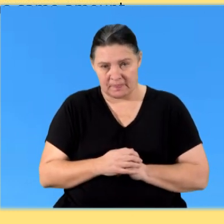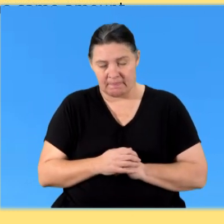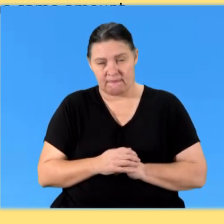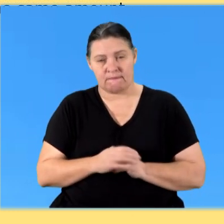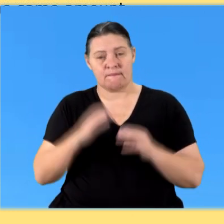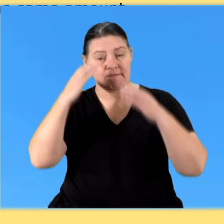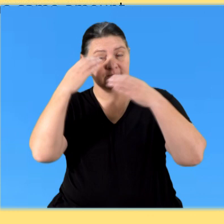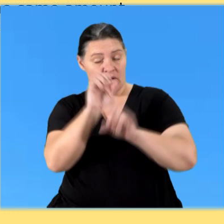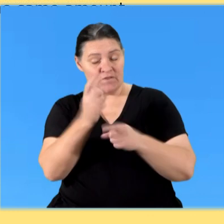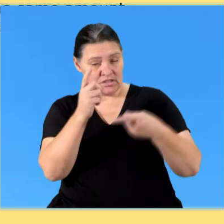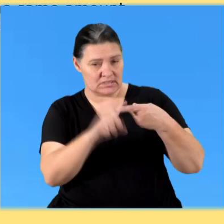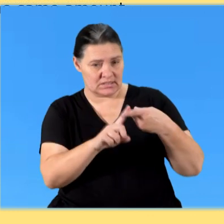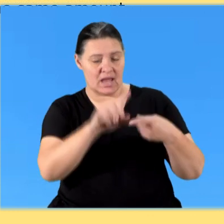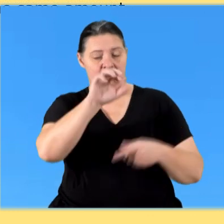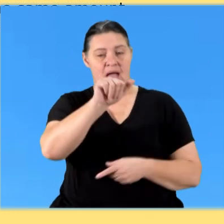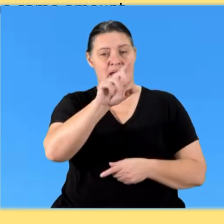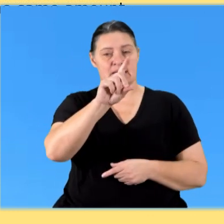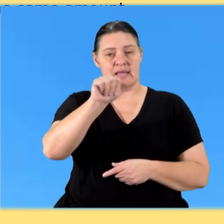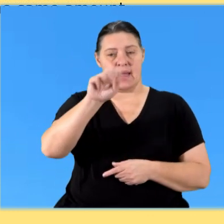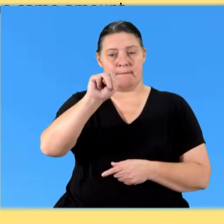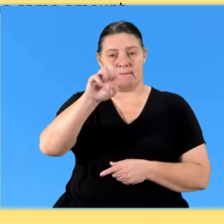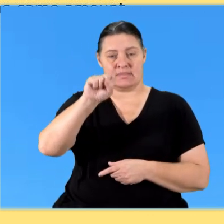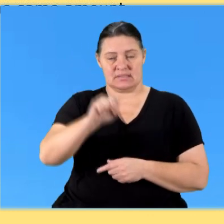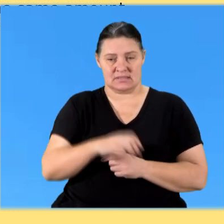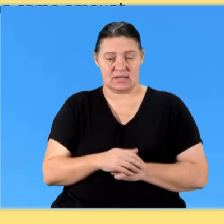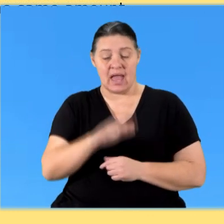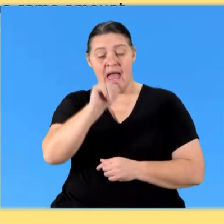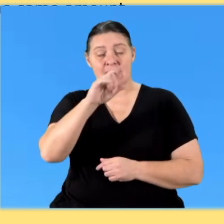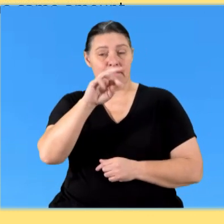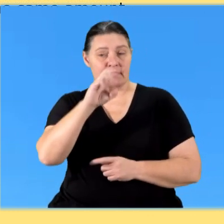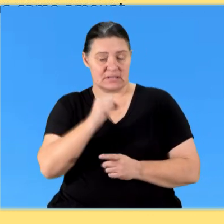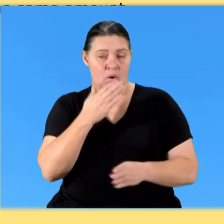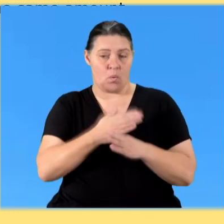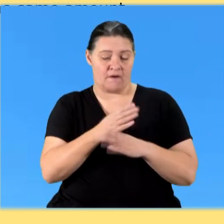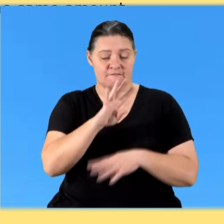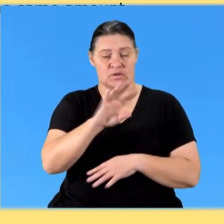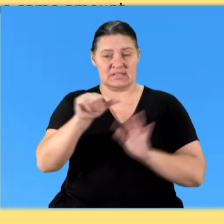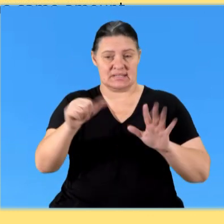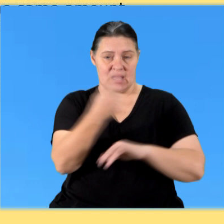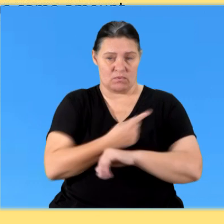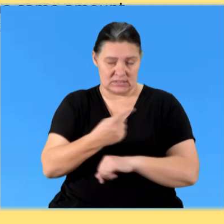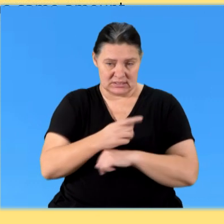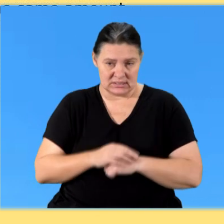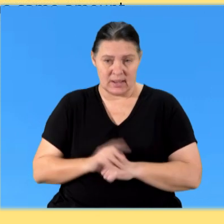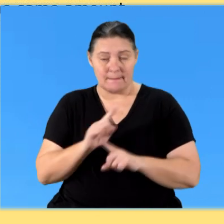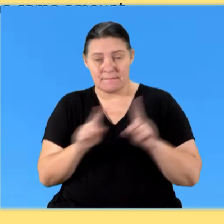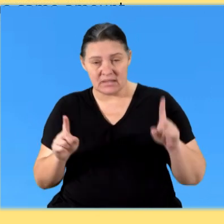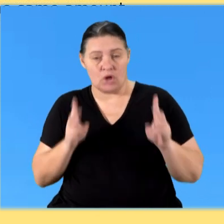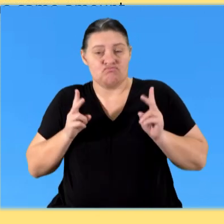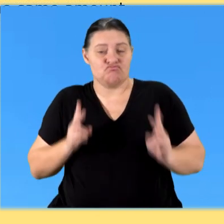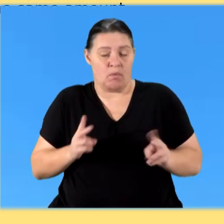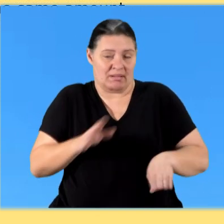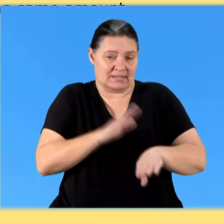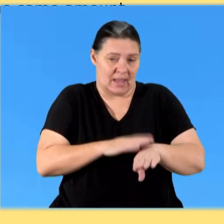to focus first on Adams. Adams has worked 46 hours, but